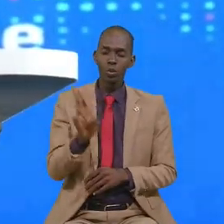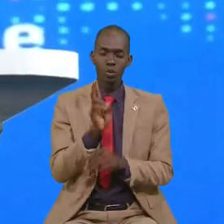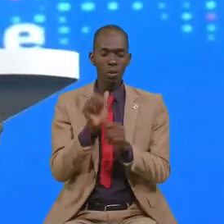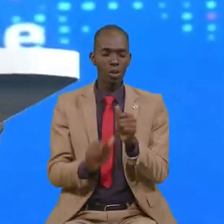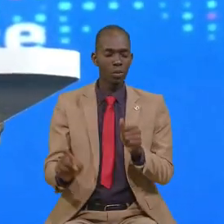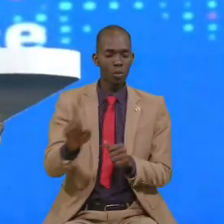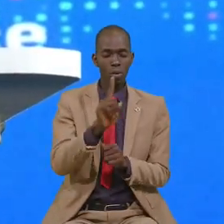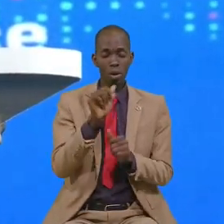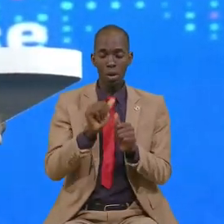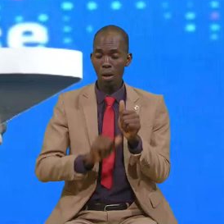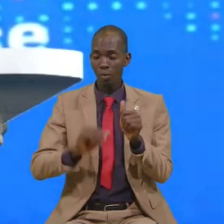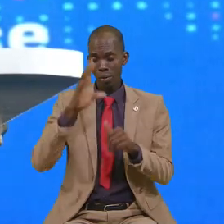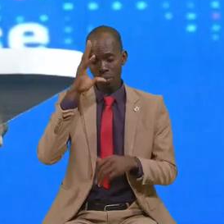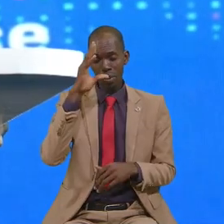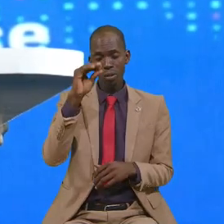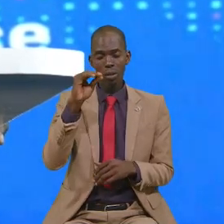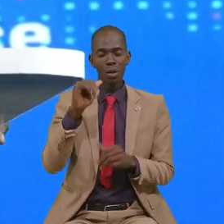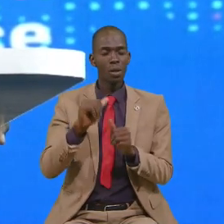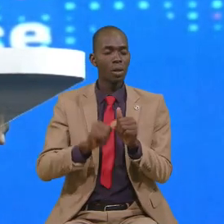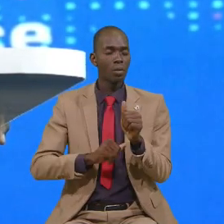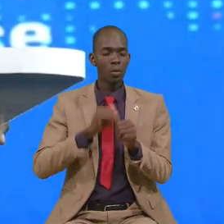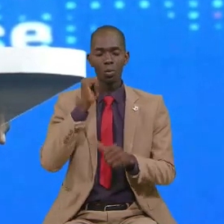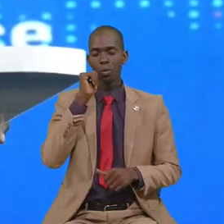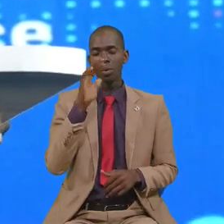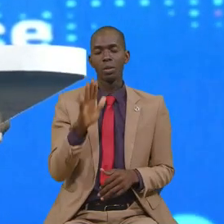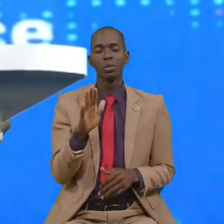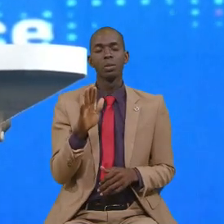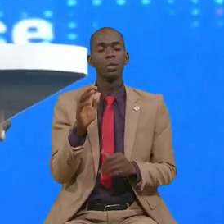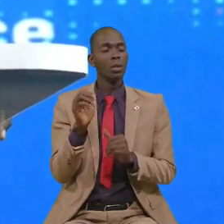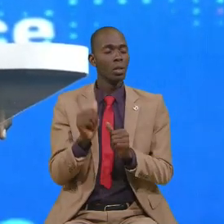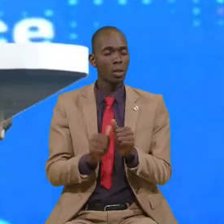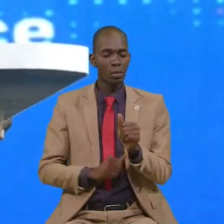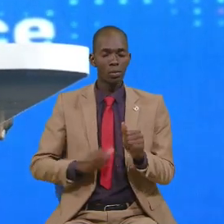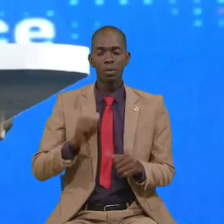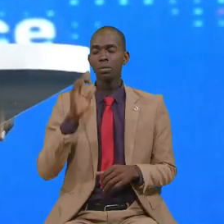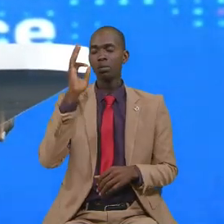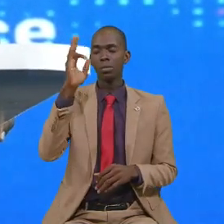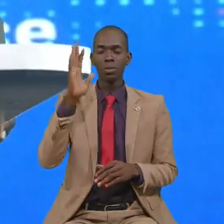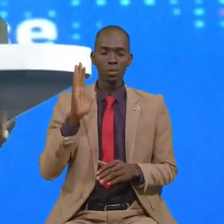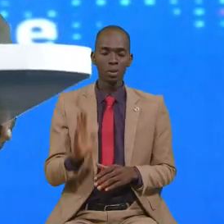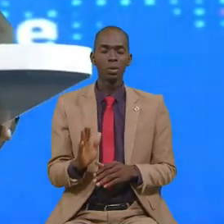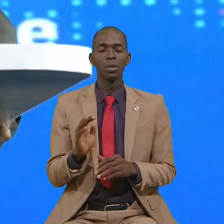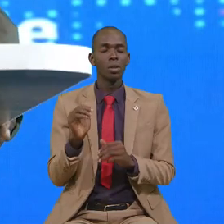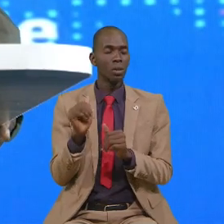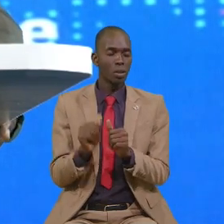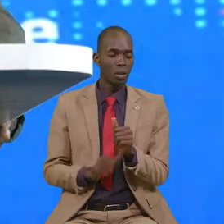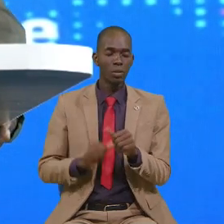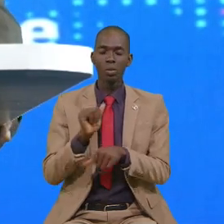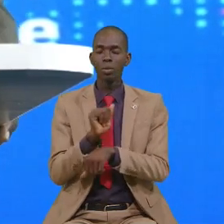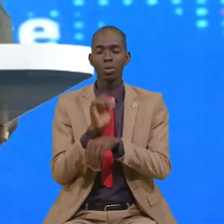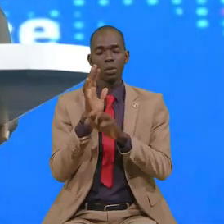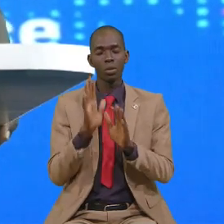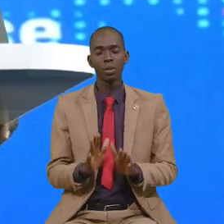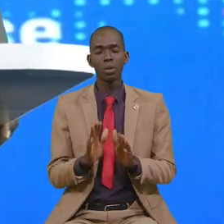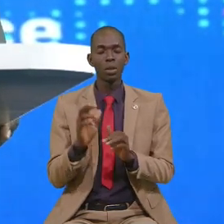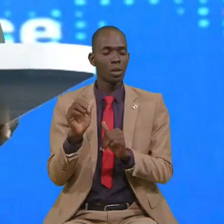man, every woman, every minister, every worker,